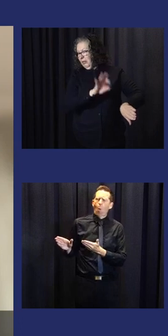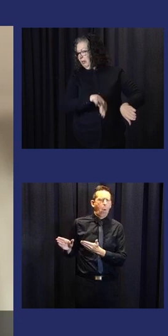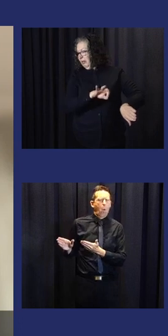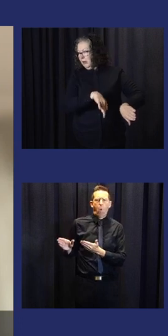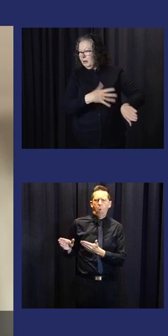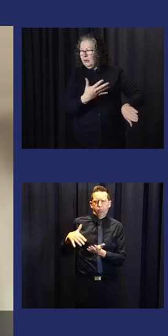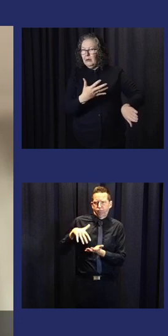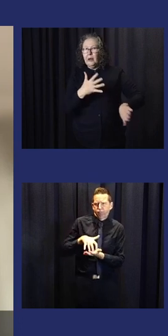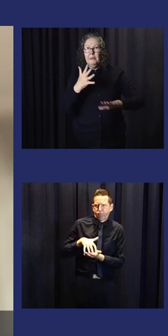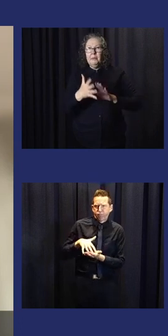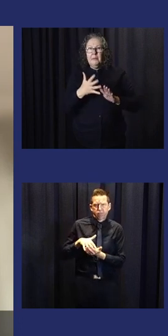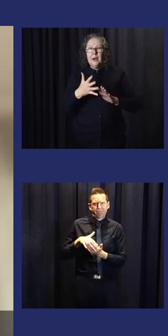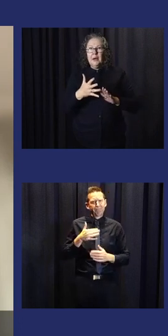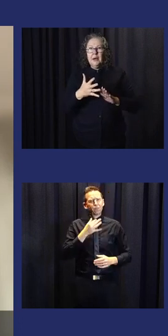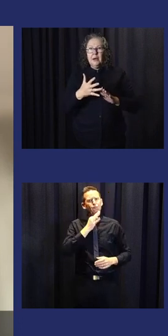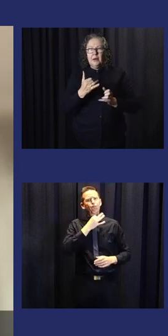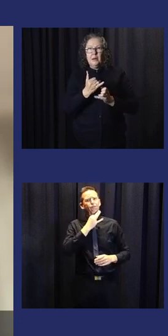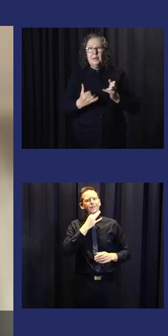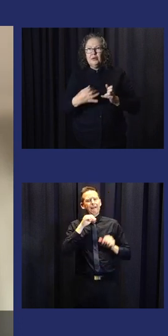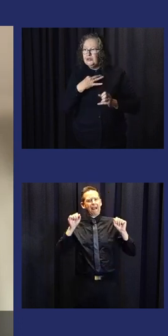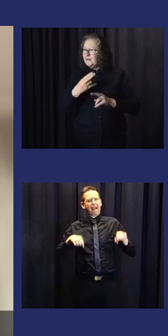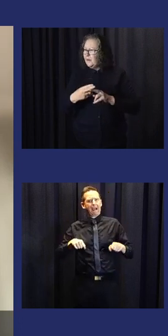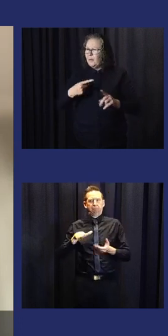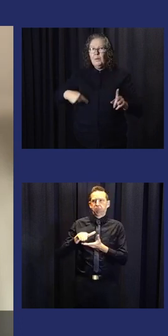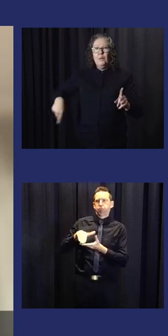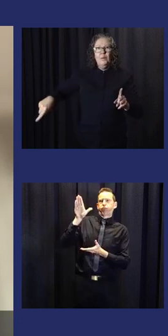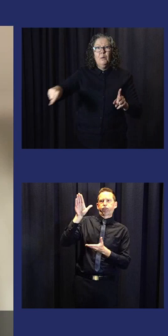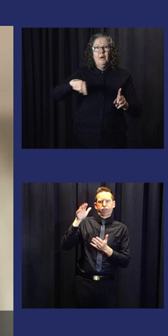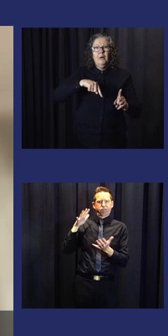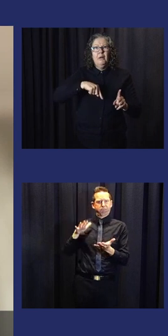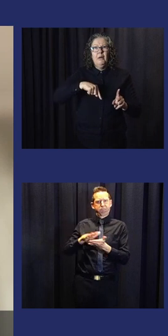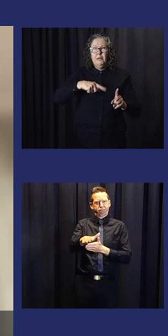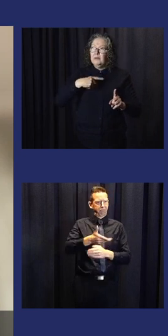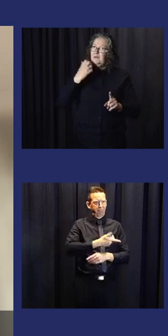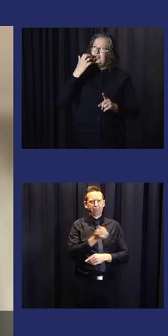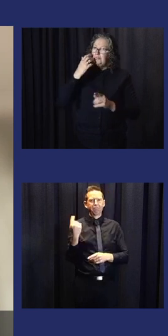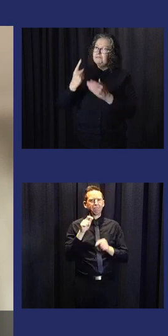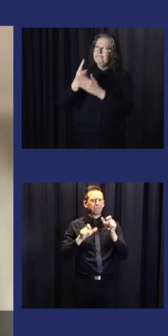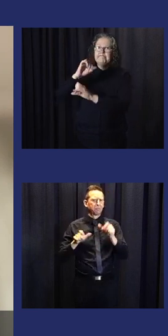all of ourselves vulnerable to the risks that we confront.